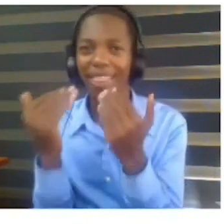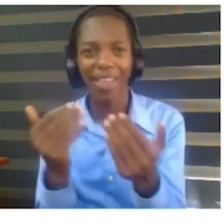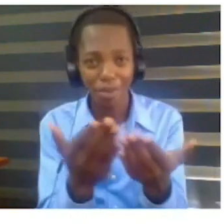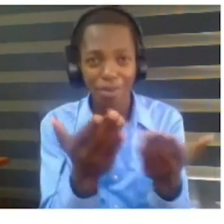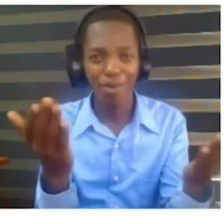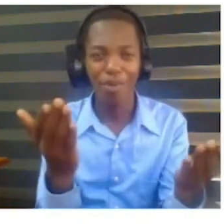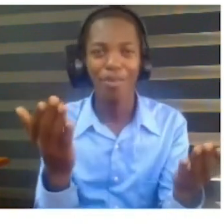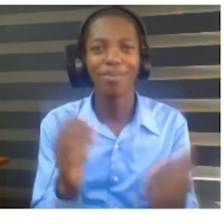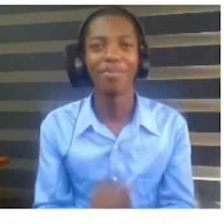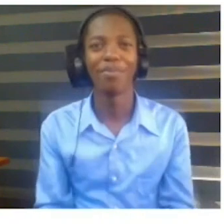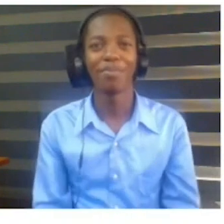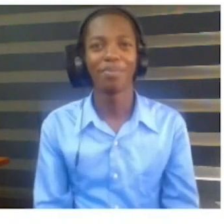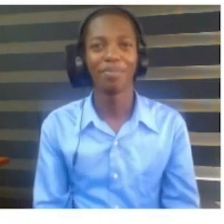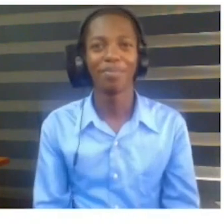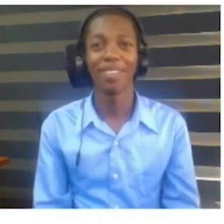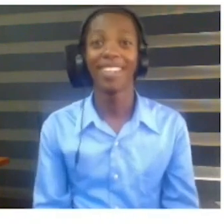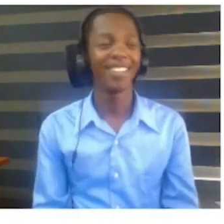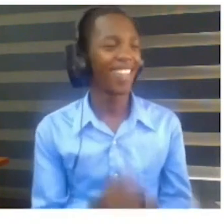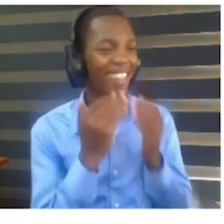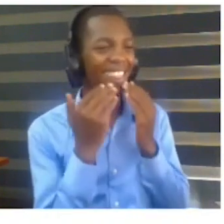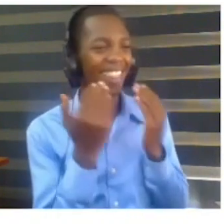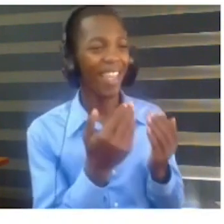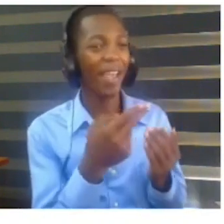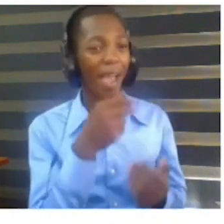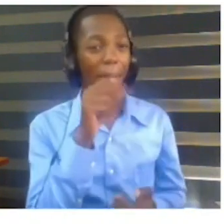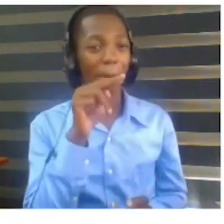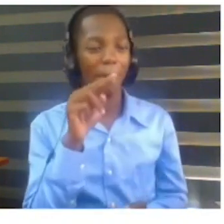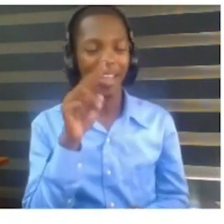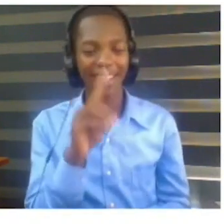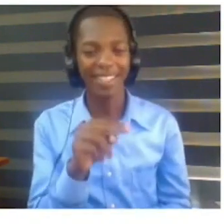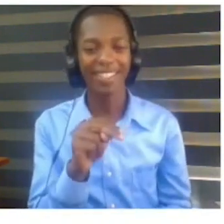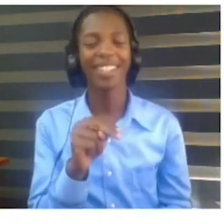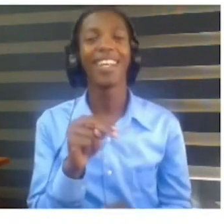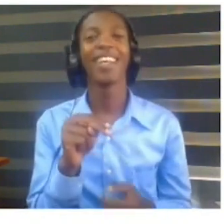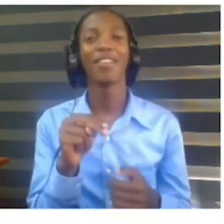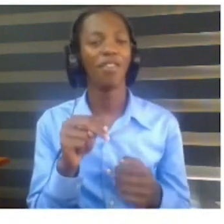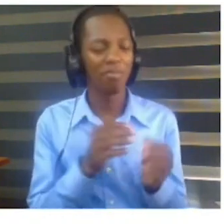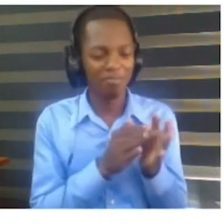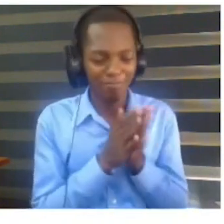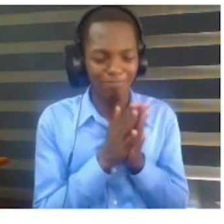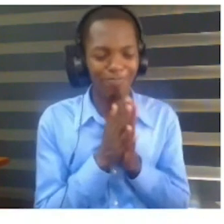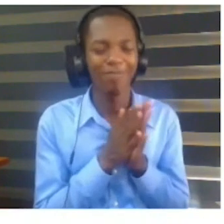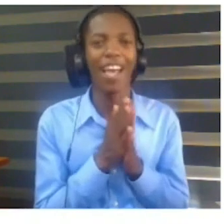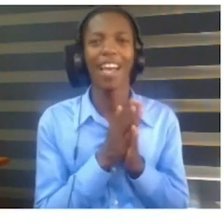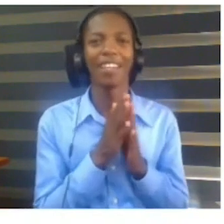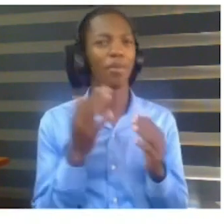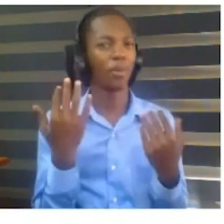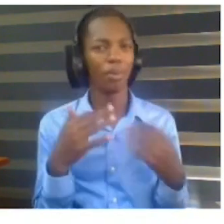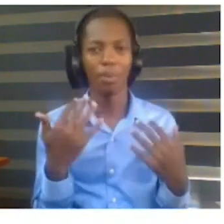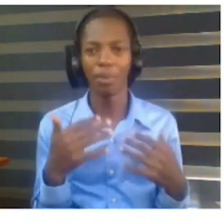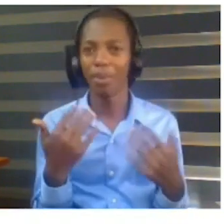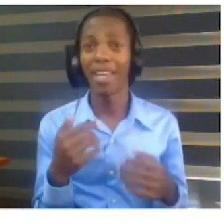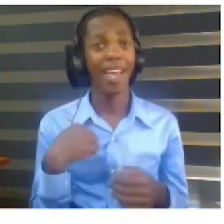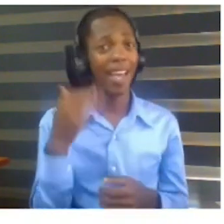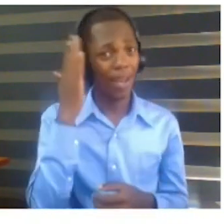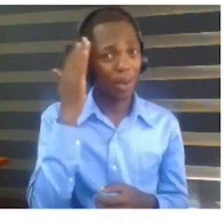All right. Thank you, Haben. That was a very inspiring talk, and I know it's very late in California, so thank